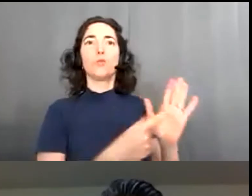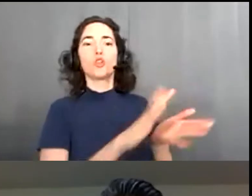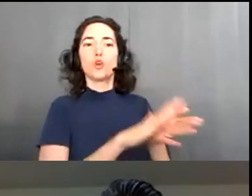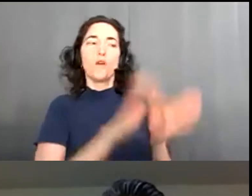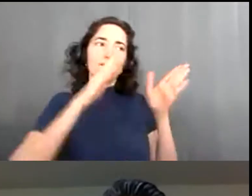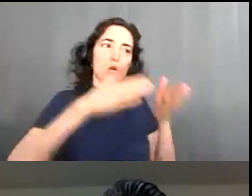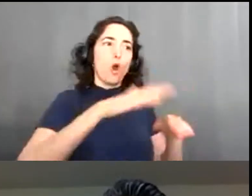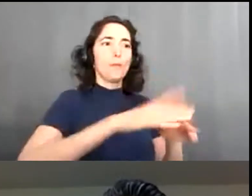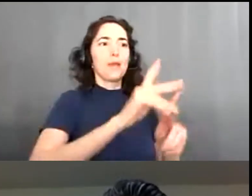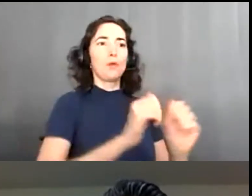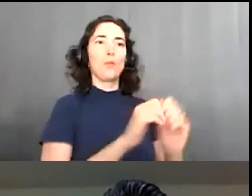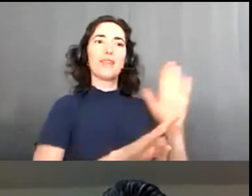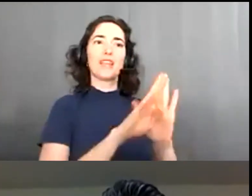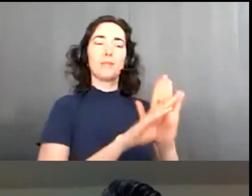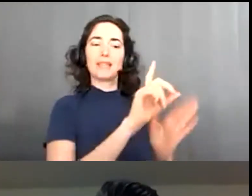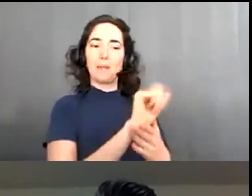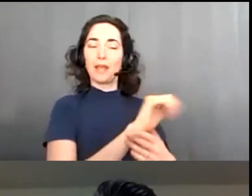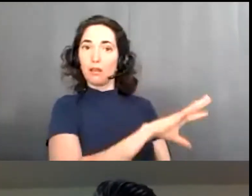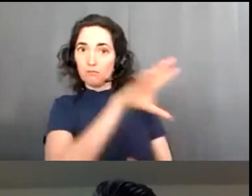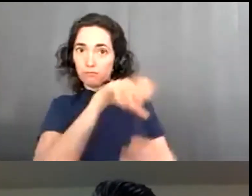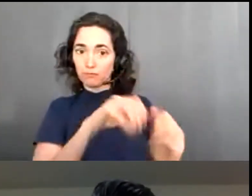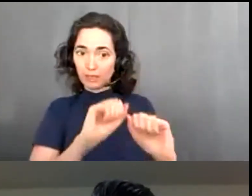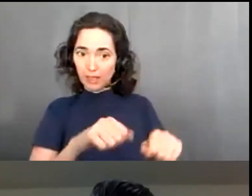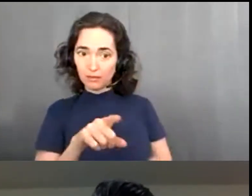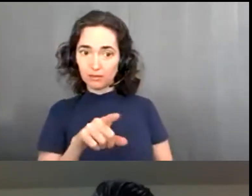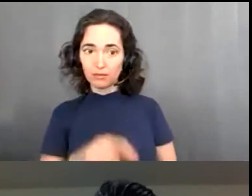say, developmental disabilities?